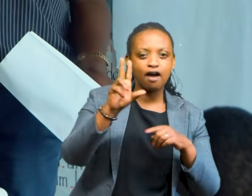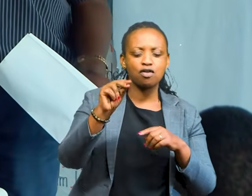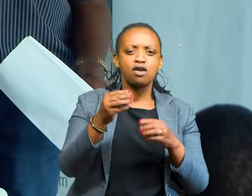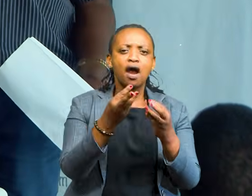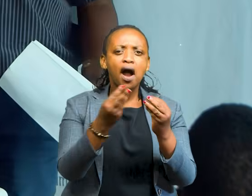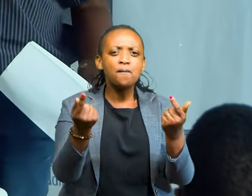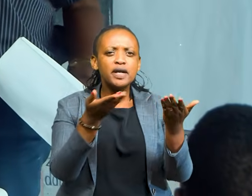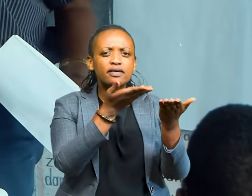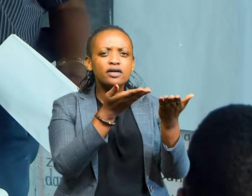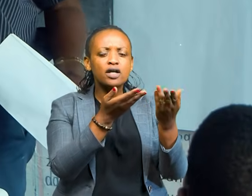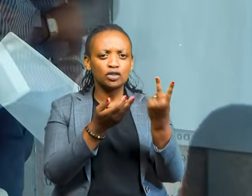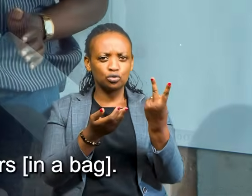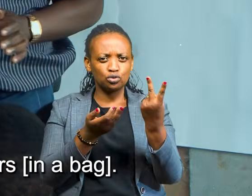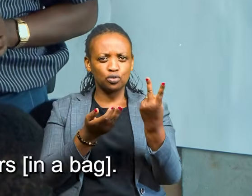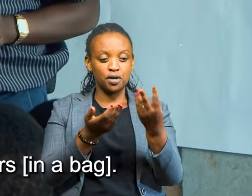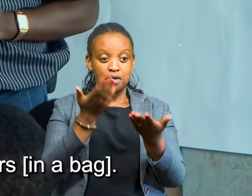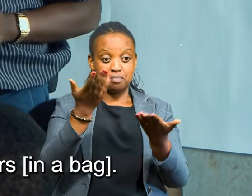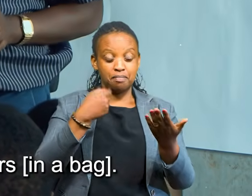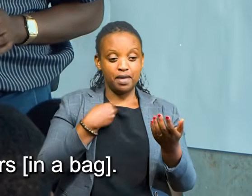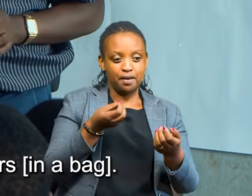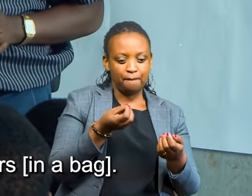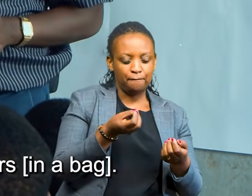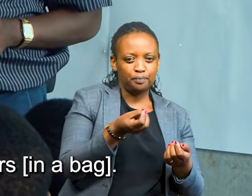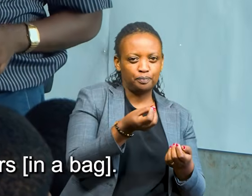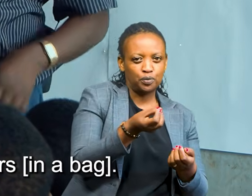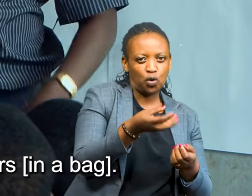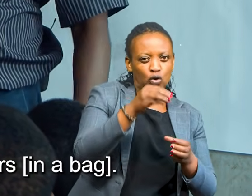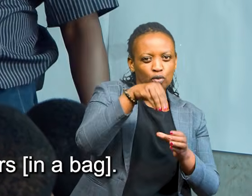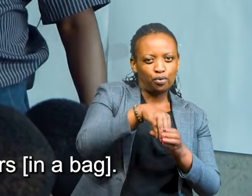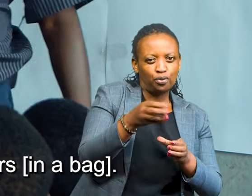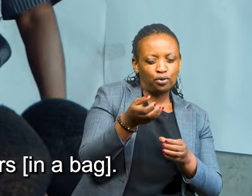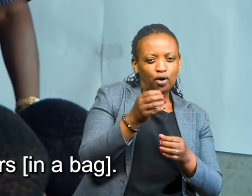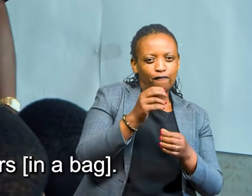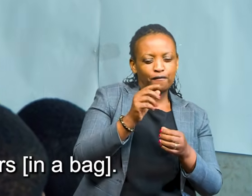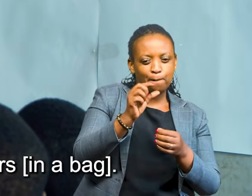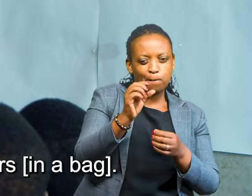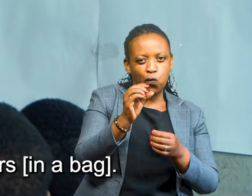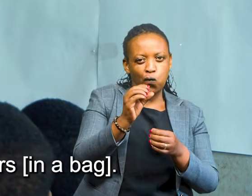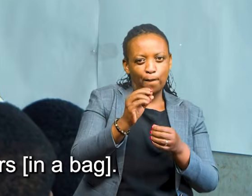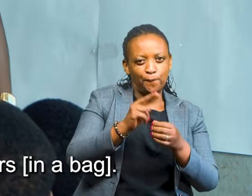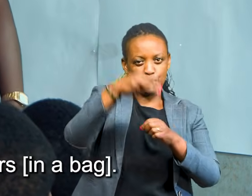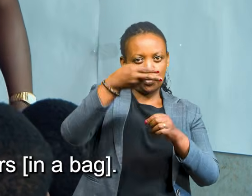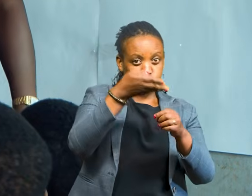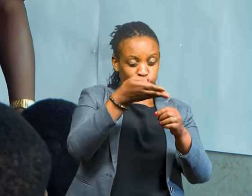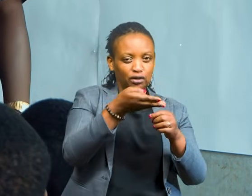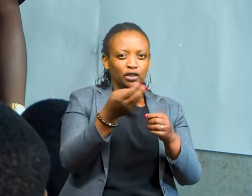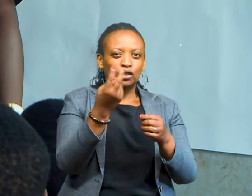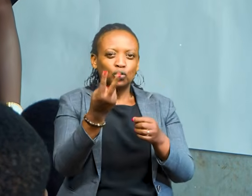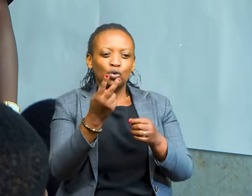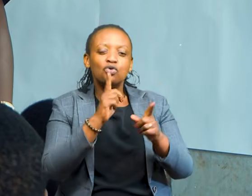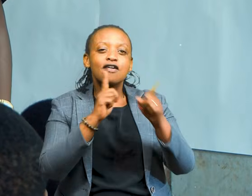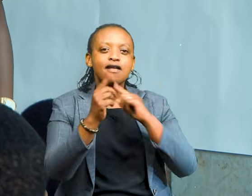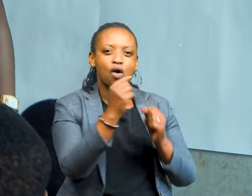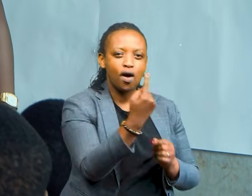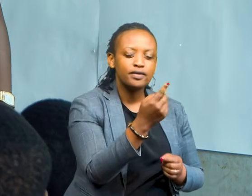No. How many are they? 2. Suppose I put 2 bottle tops of different colors. One